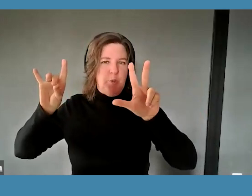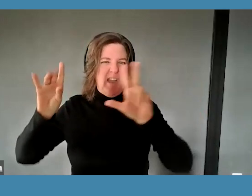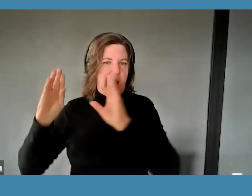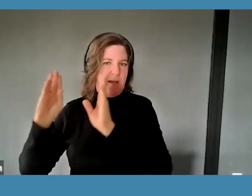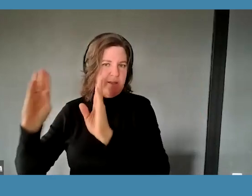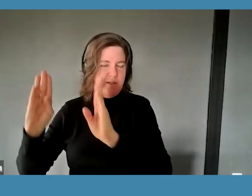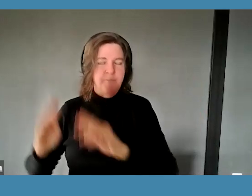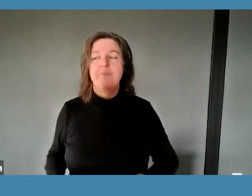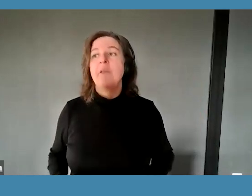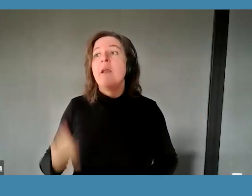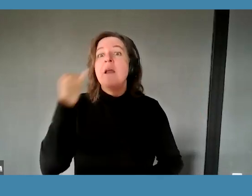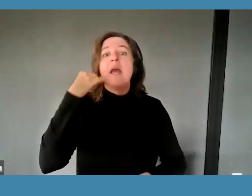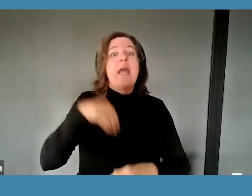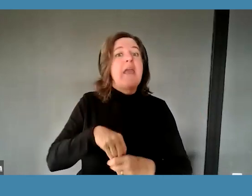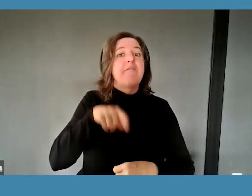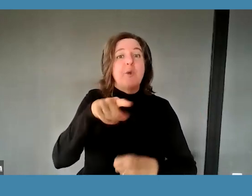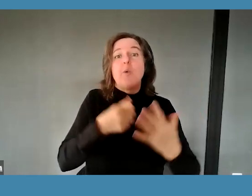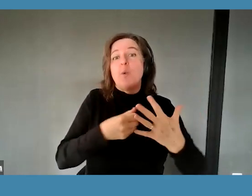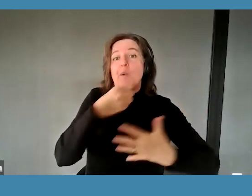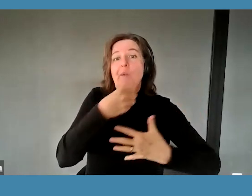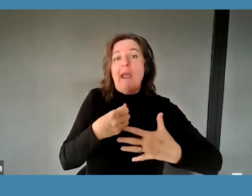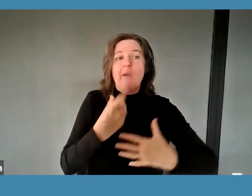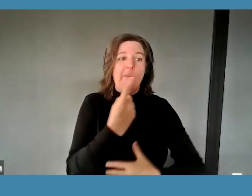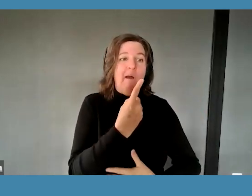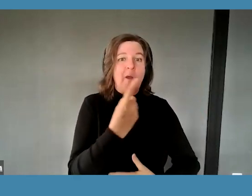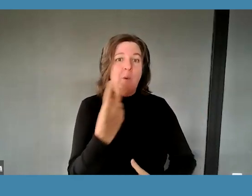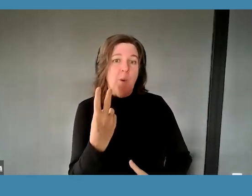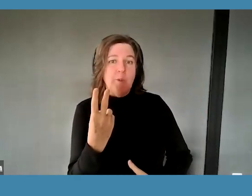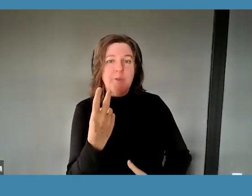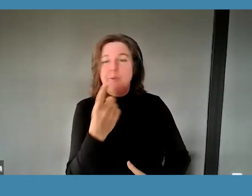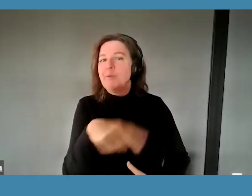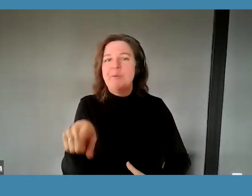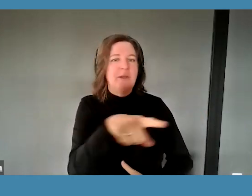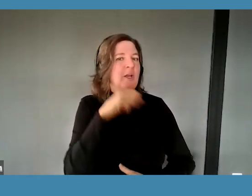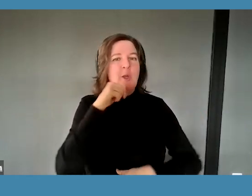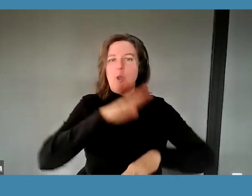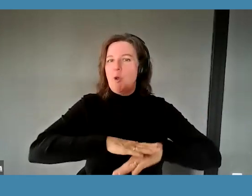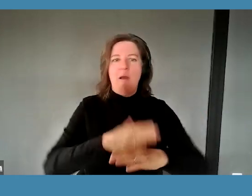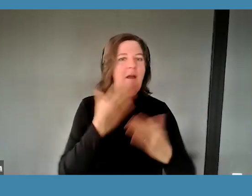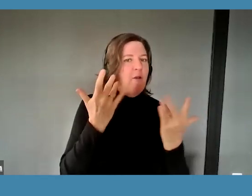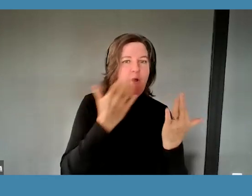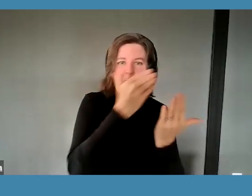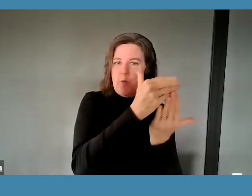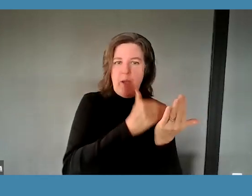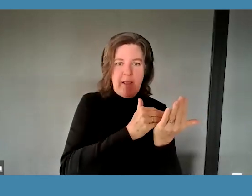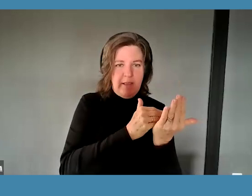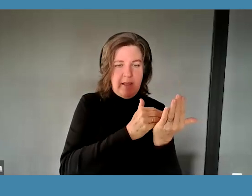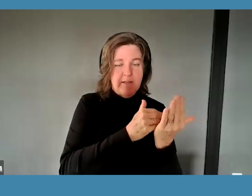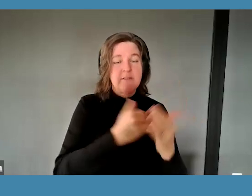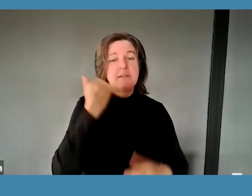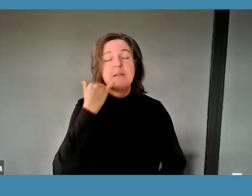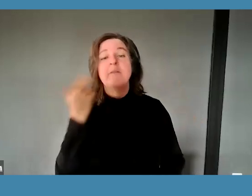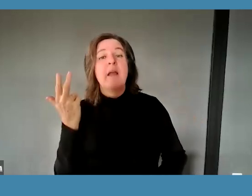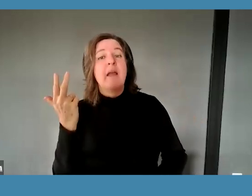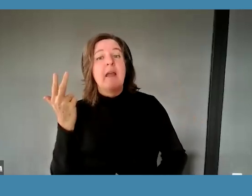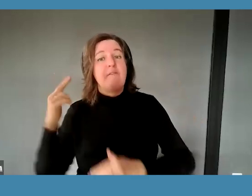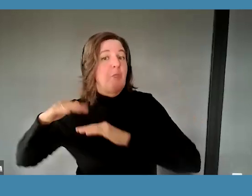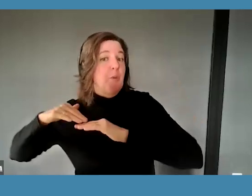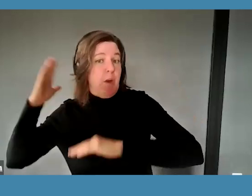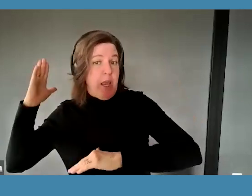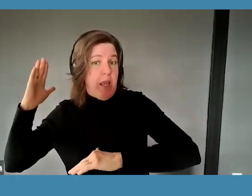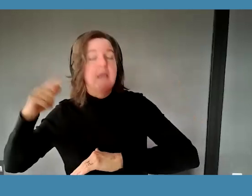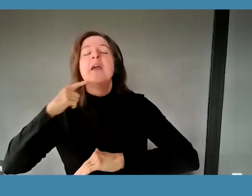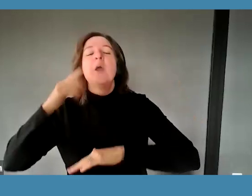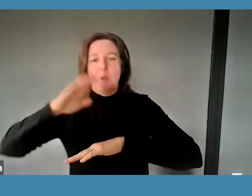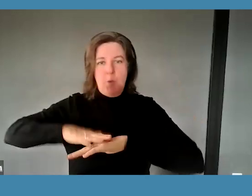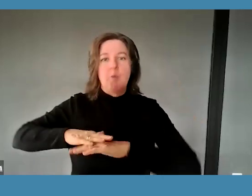rank 1 or 2, you do not go onto the wait list. If you're 3 or above, you do go